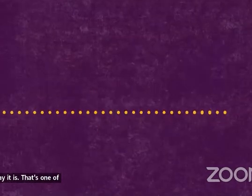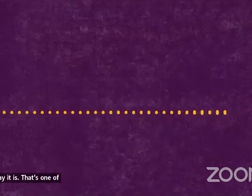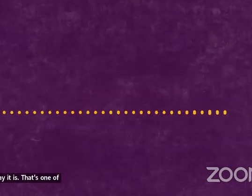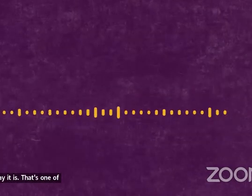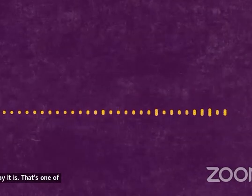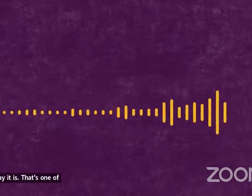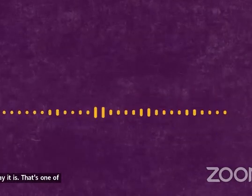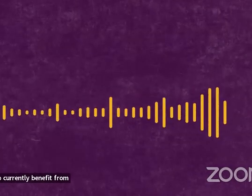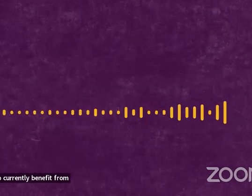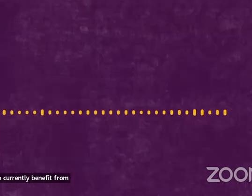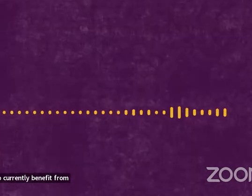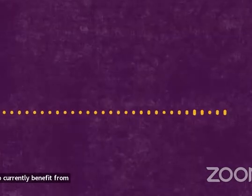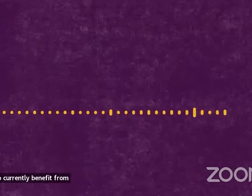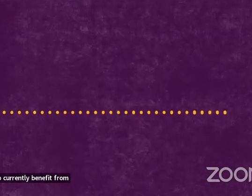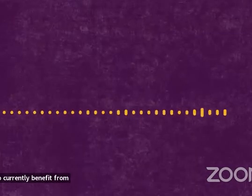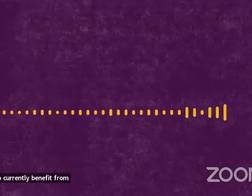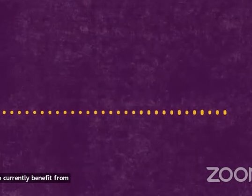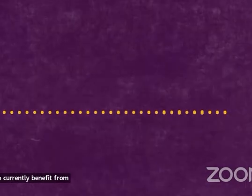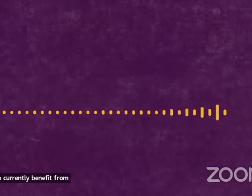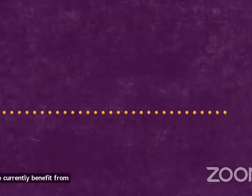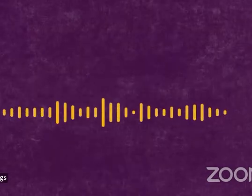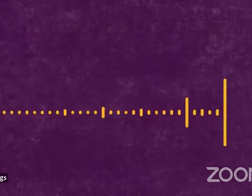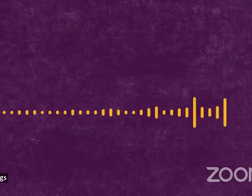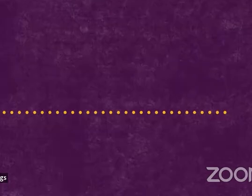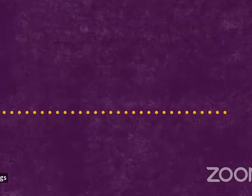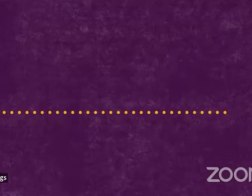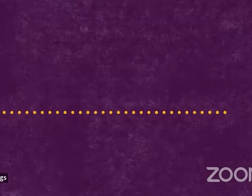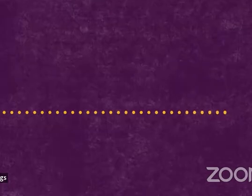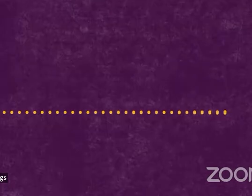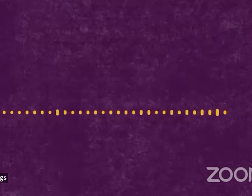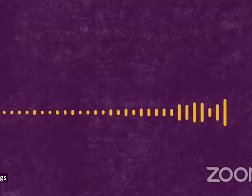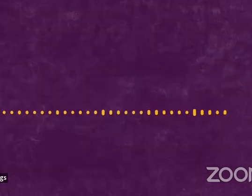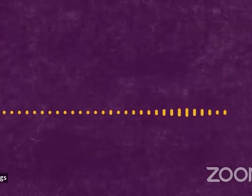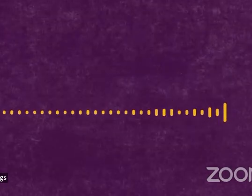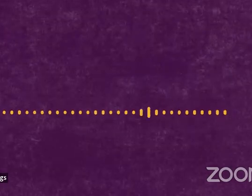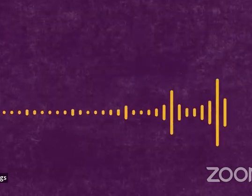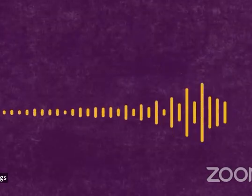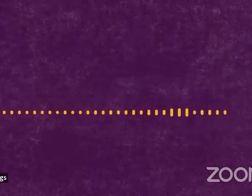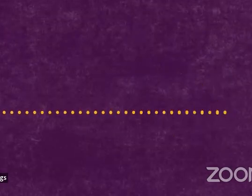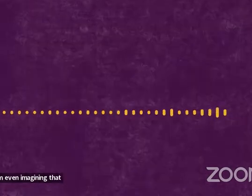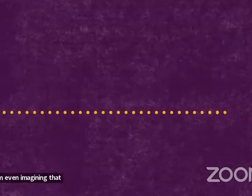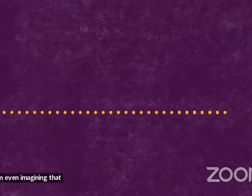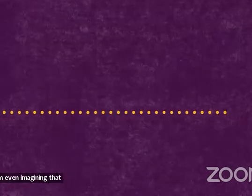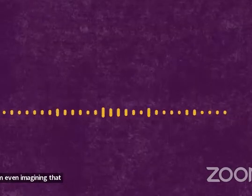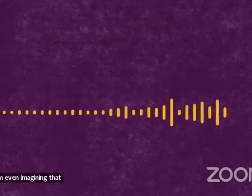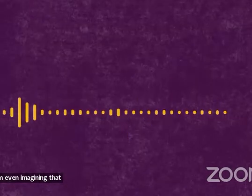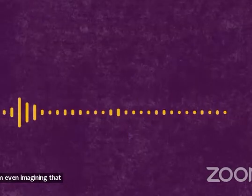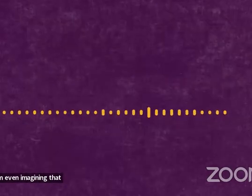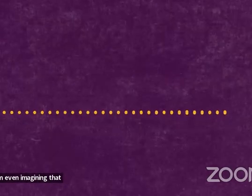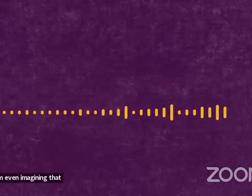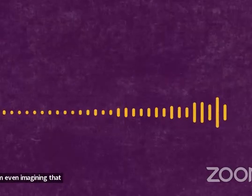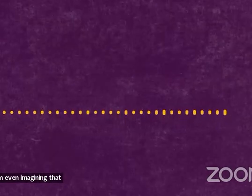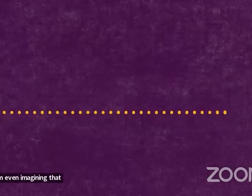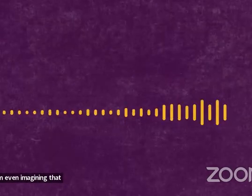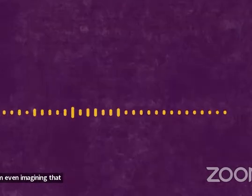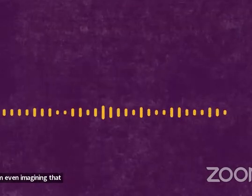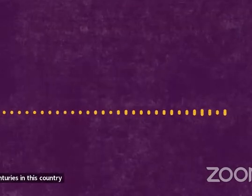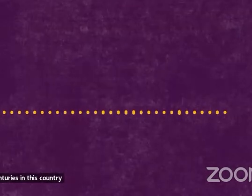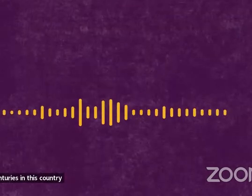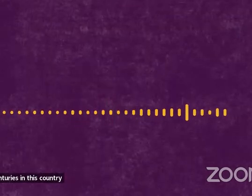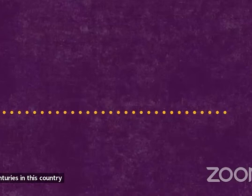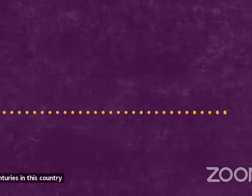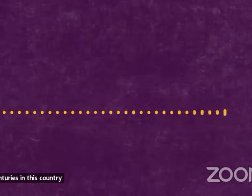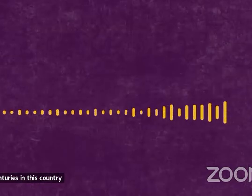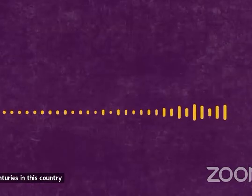keep us from even imagining that things could be different for centuries in this country we were told that slavery